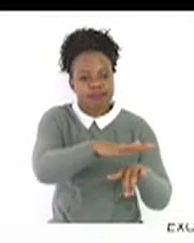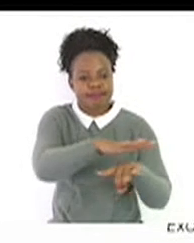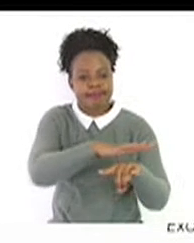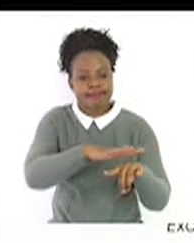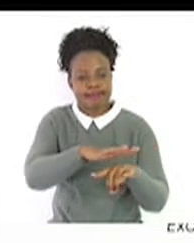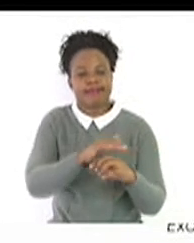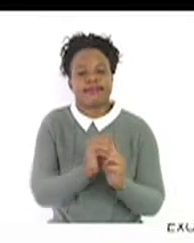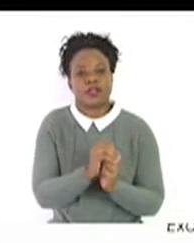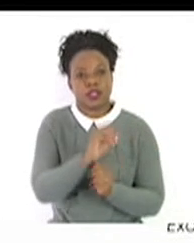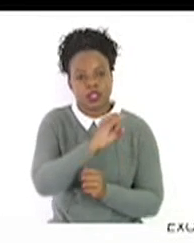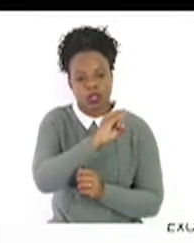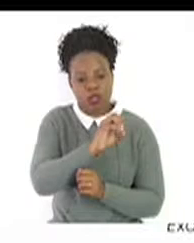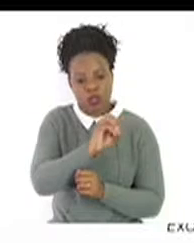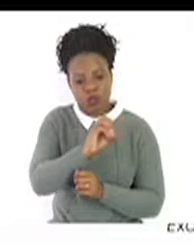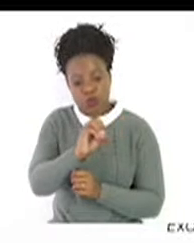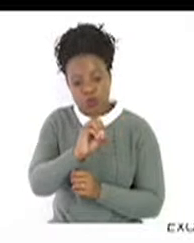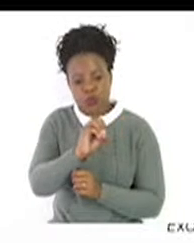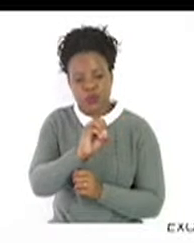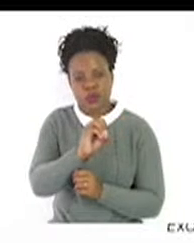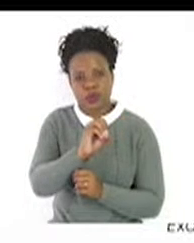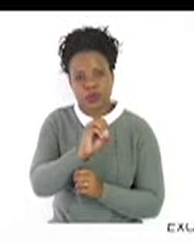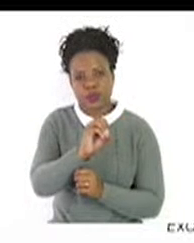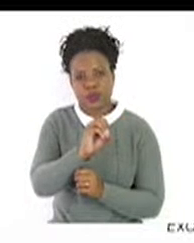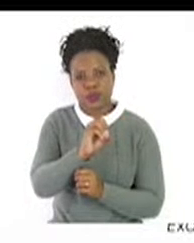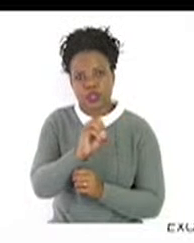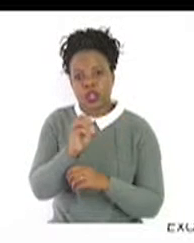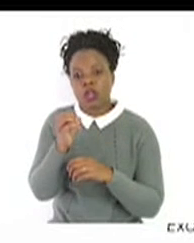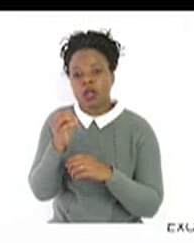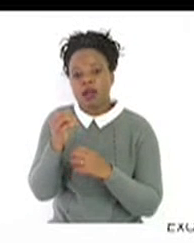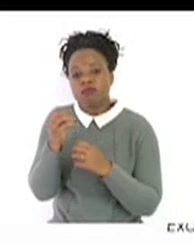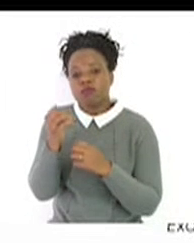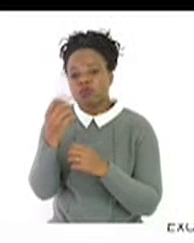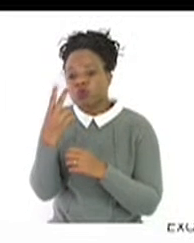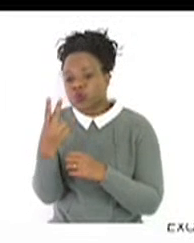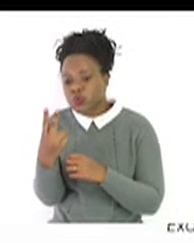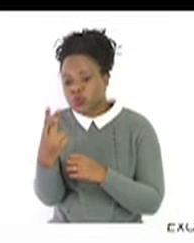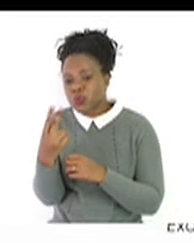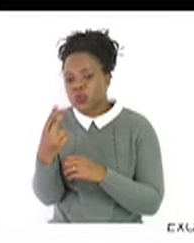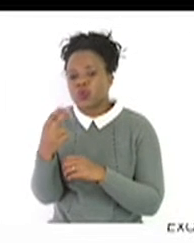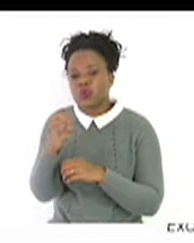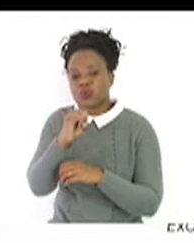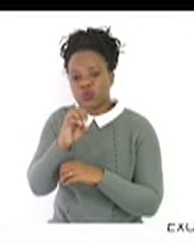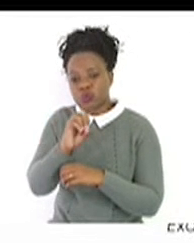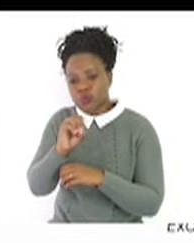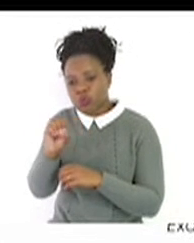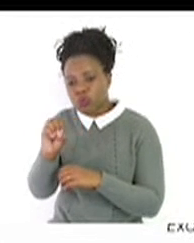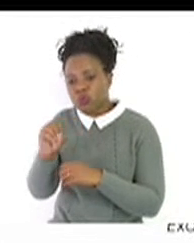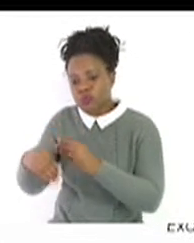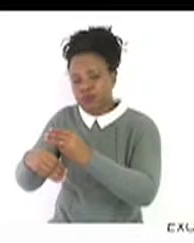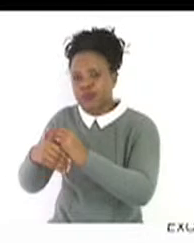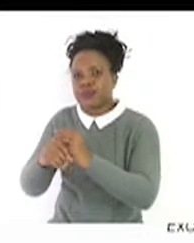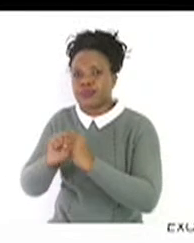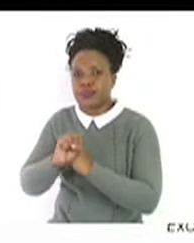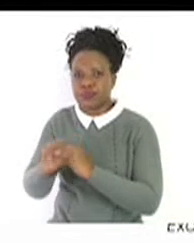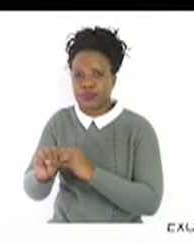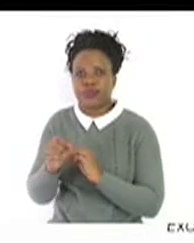Zoo. 2 zoos. one igloo,